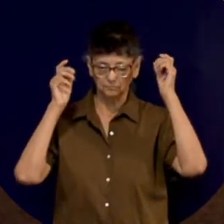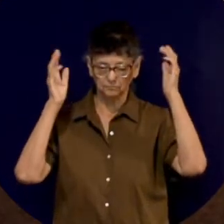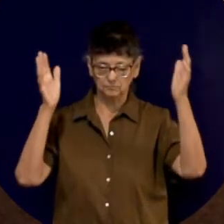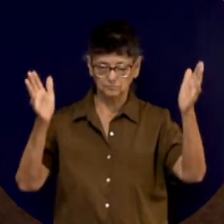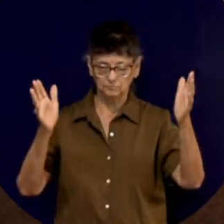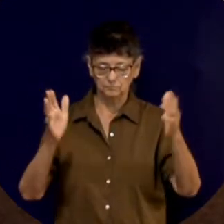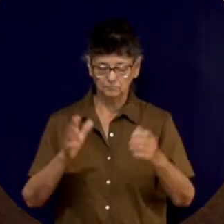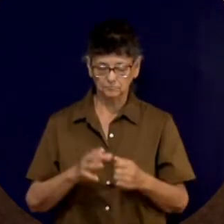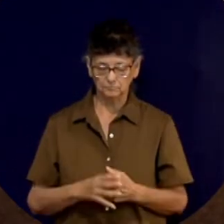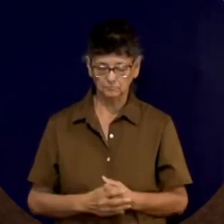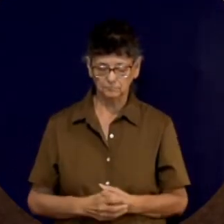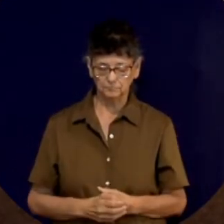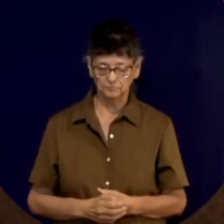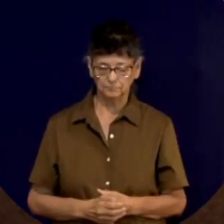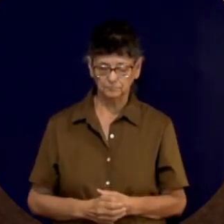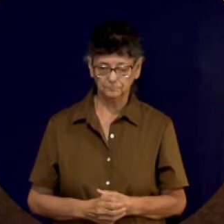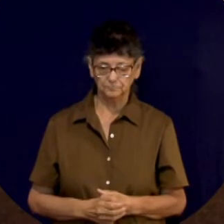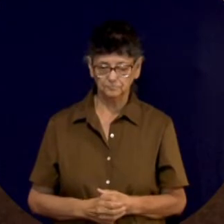alleluia.